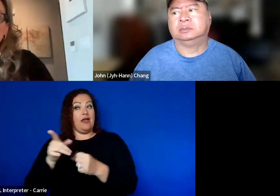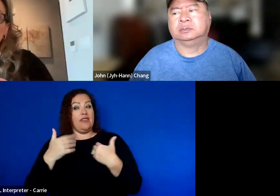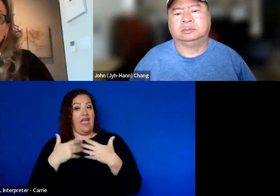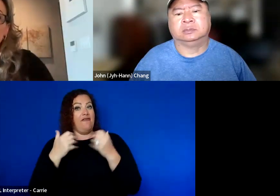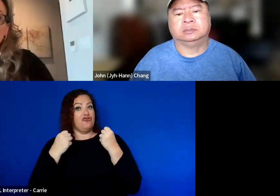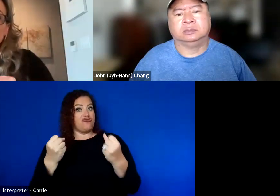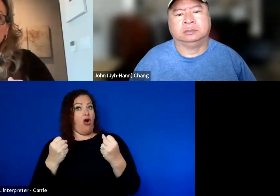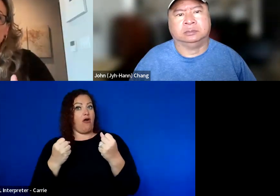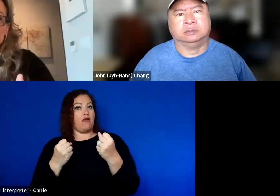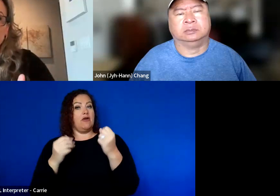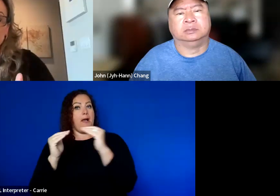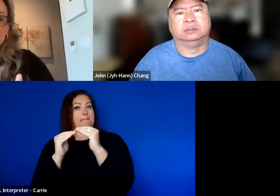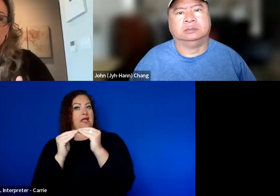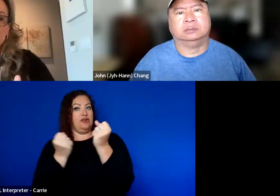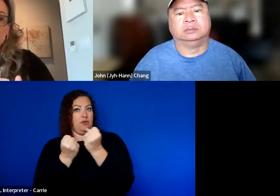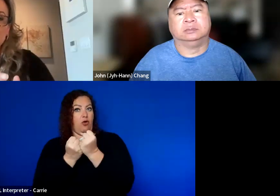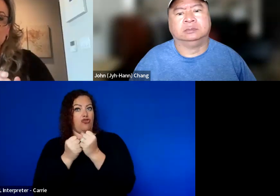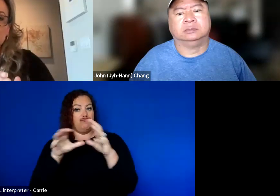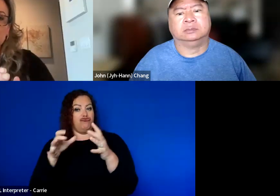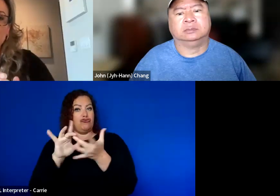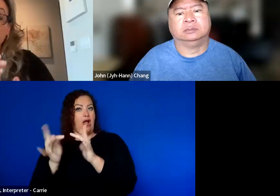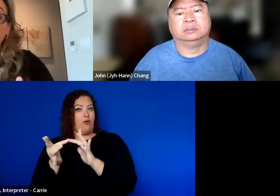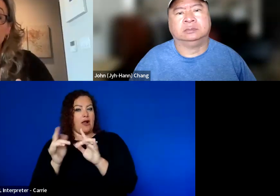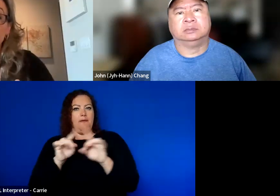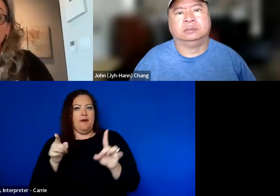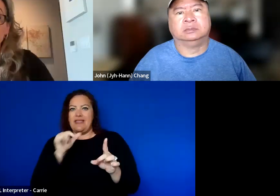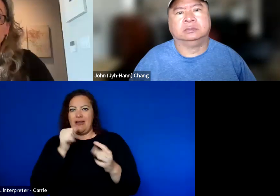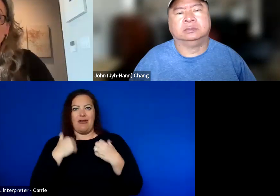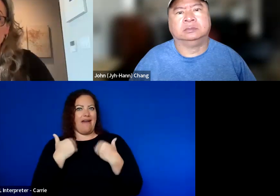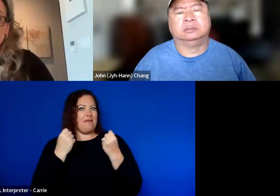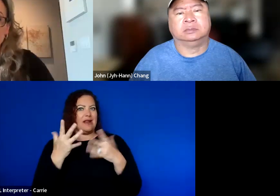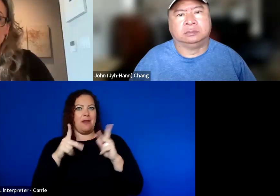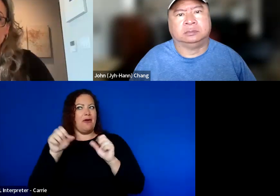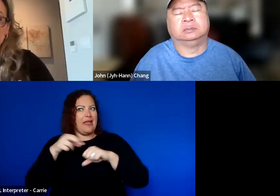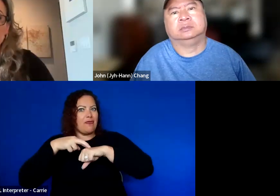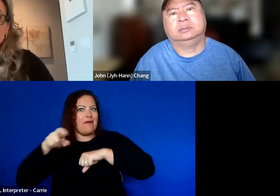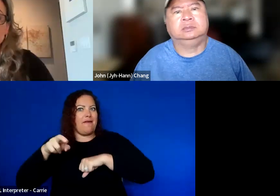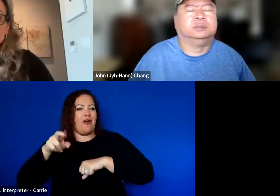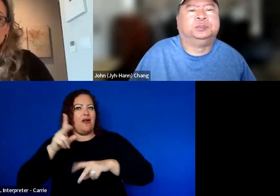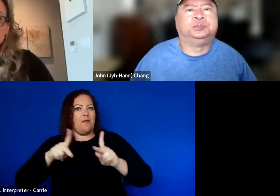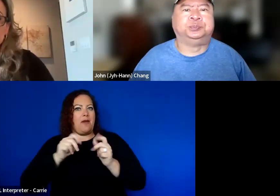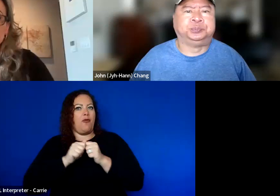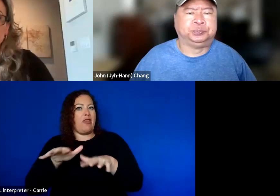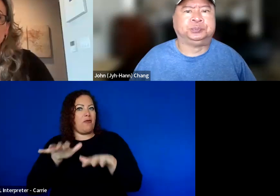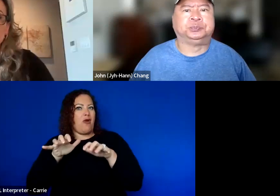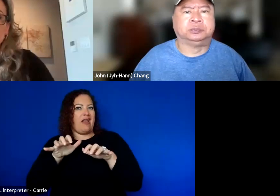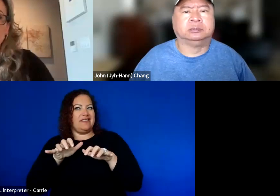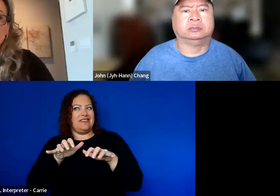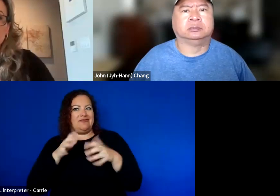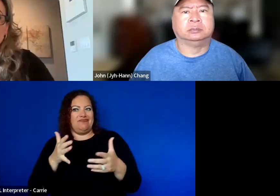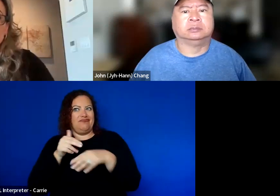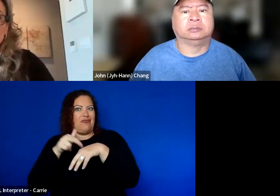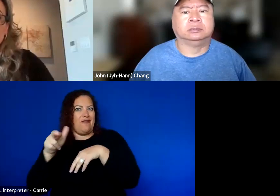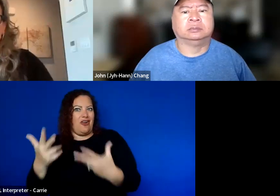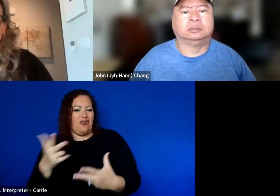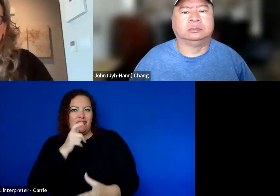there really aren't very many people that they can refer people with paralysis to for a